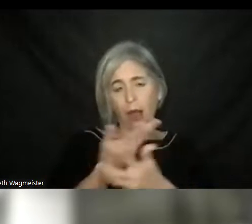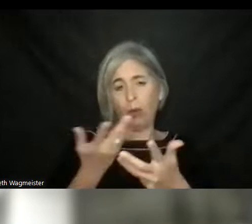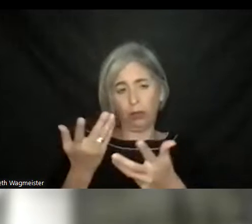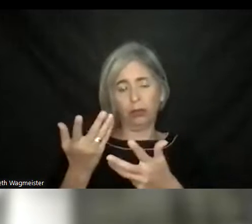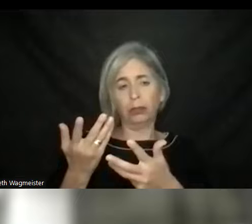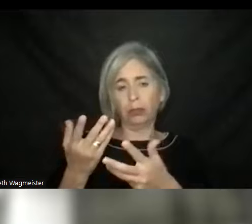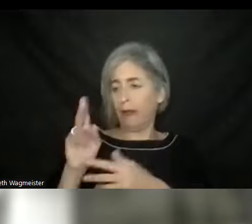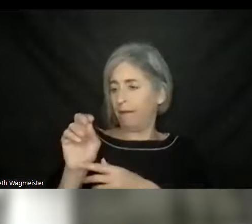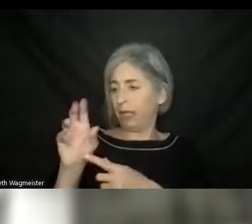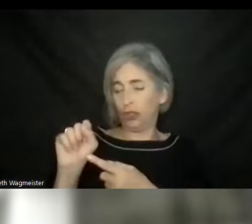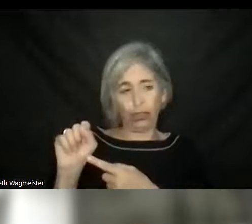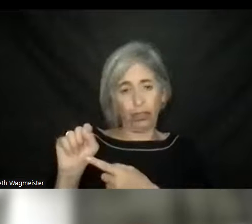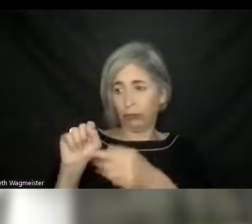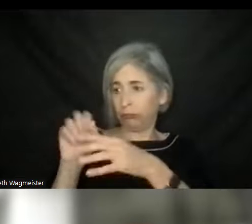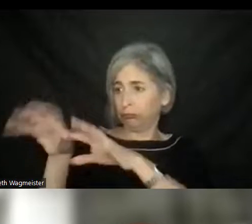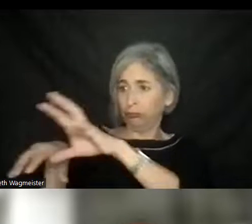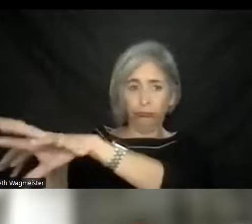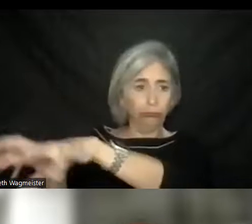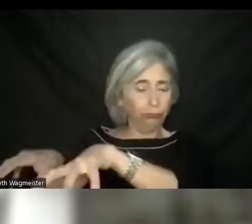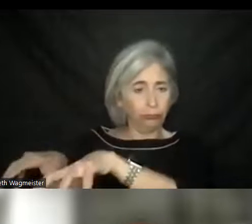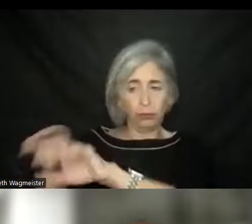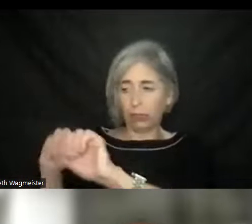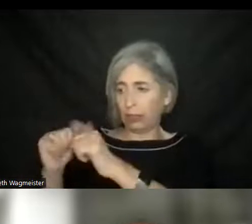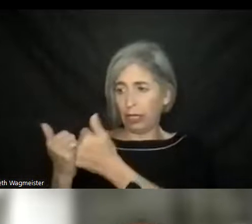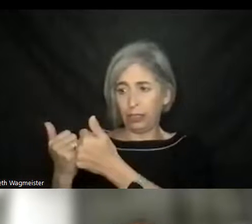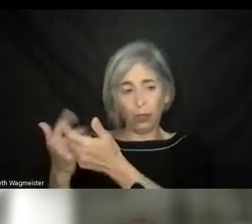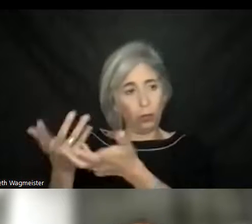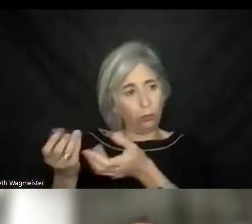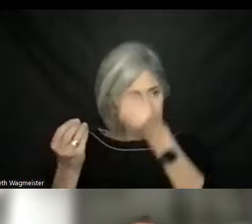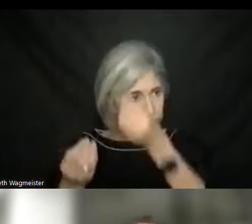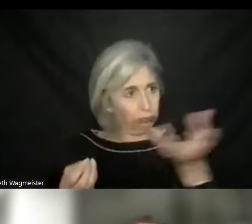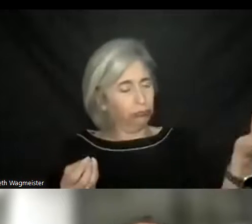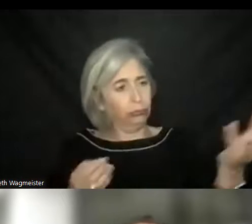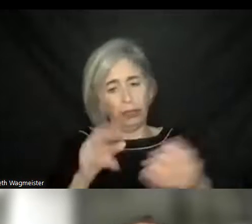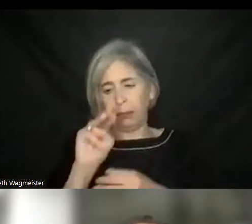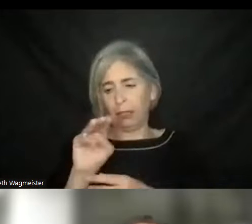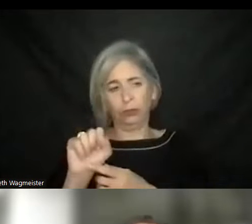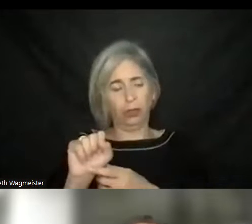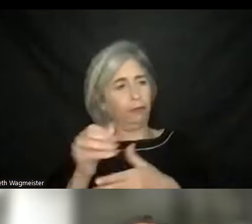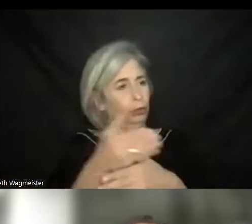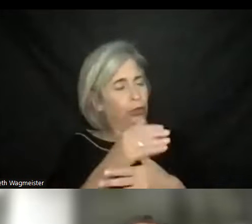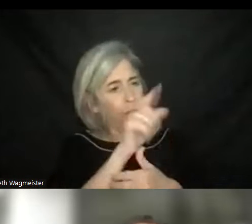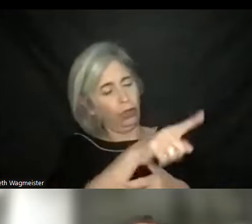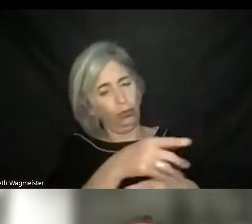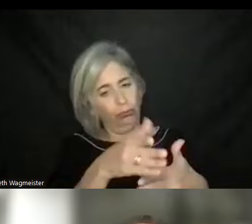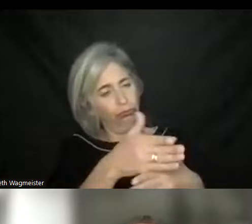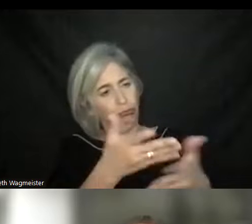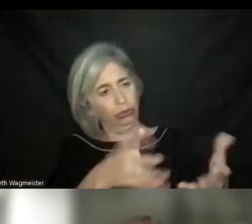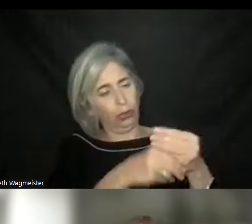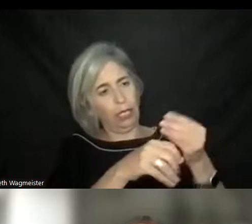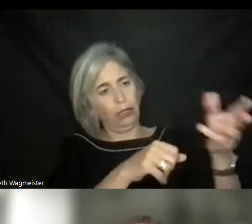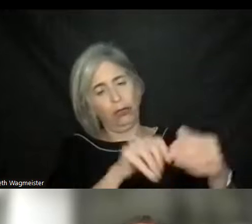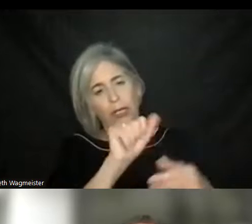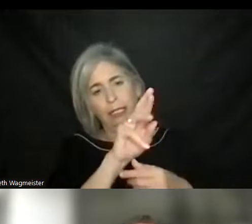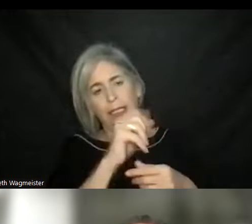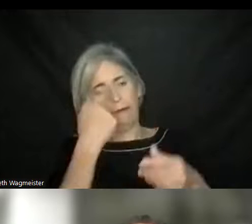our vendors with other people in our agency, but we'd like this to be reflected in your ACR